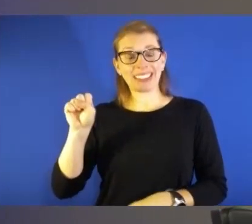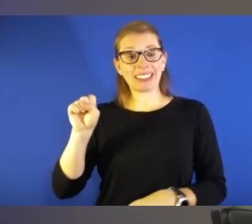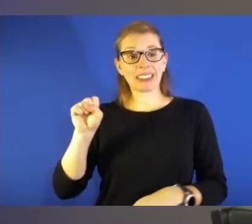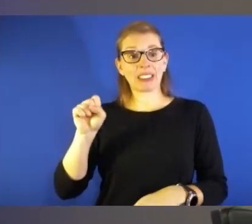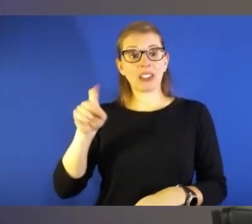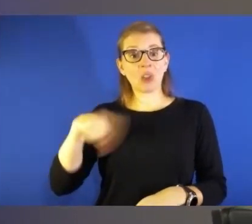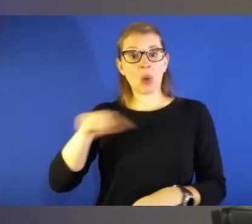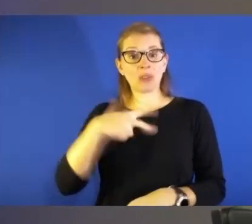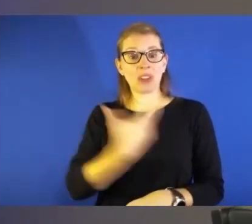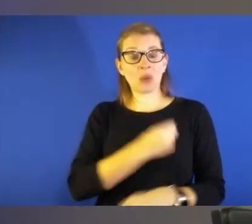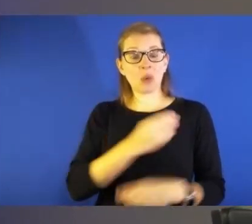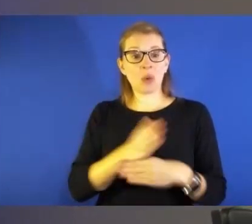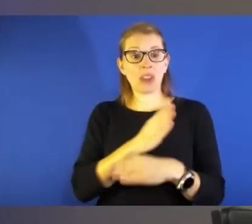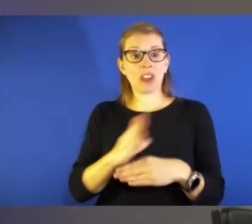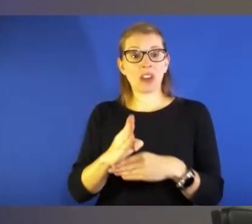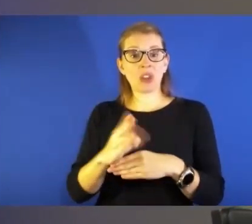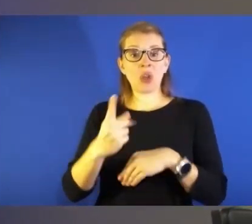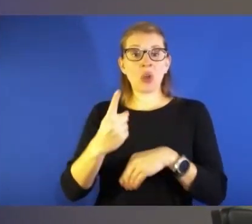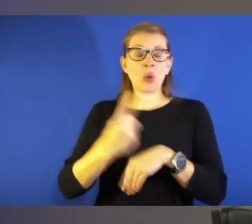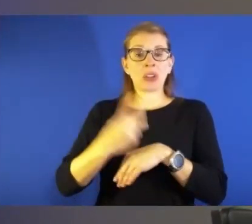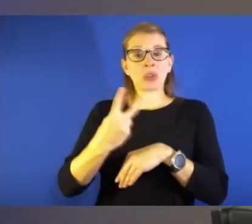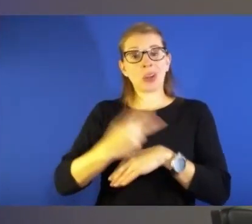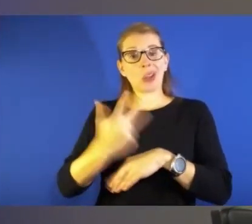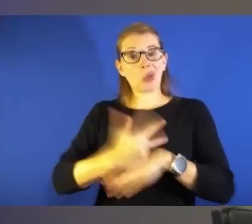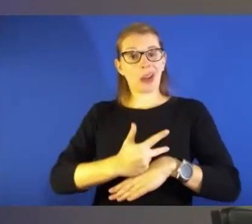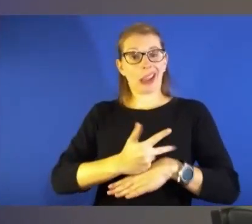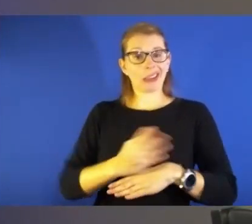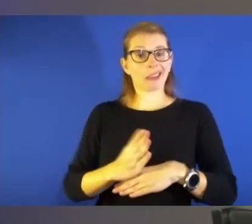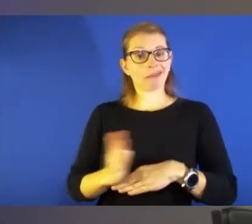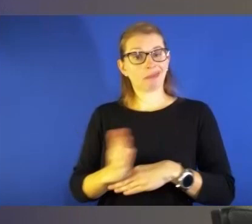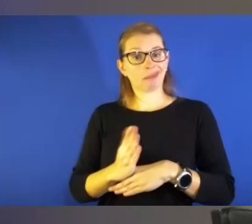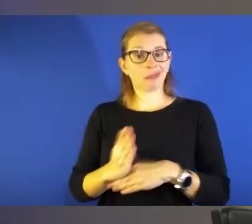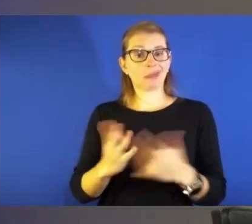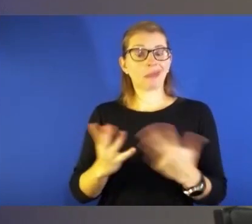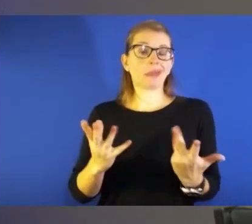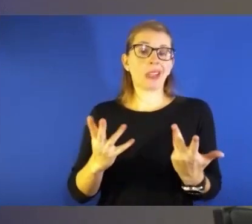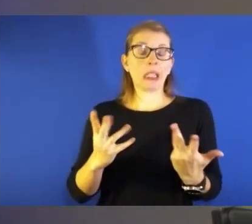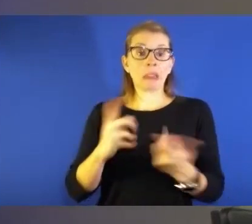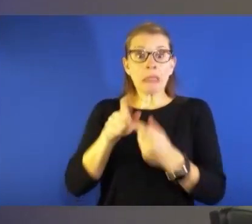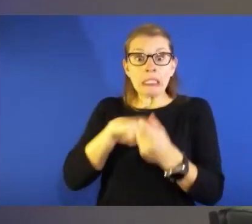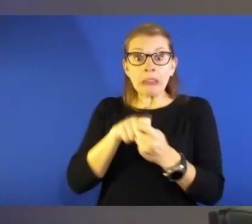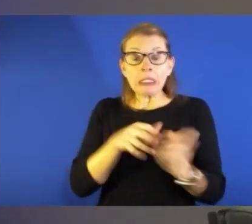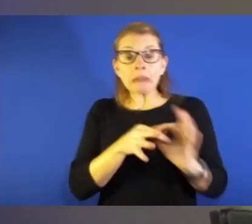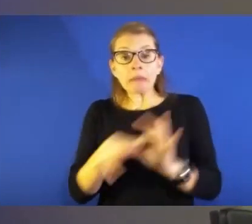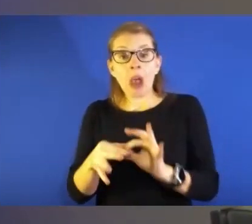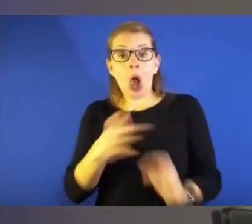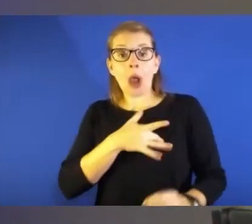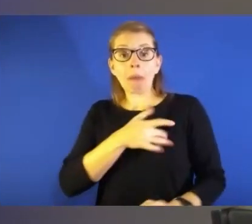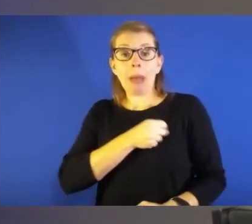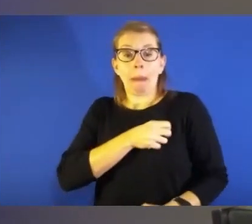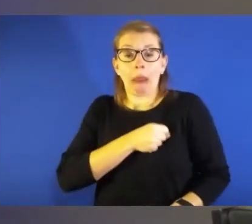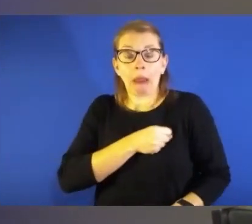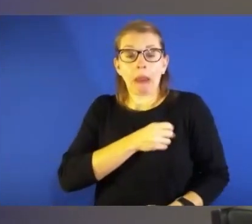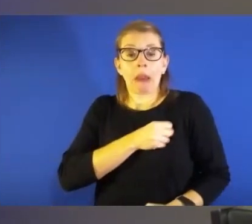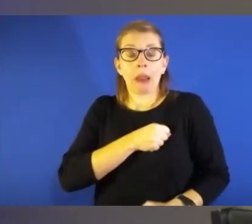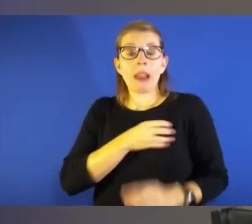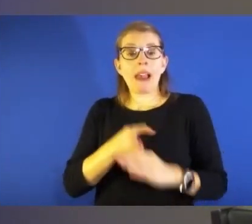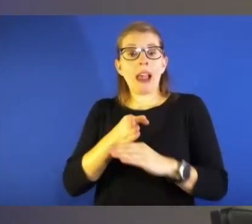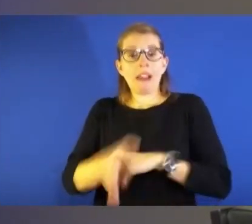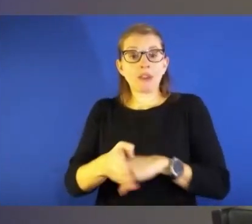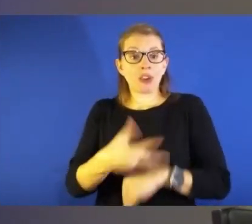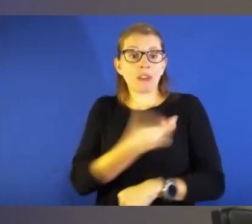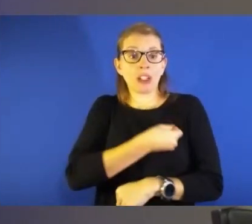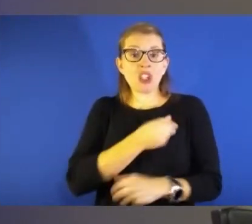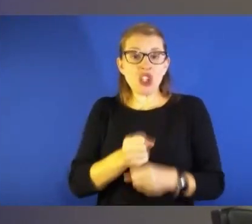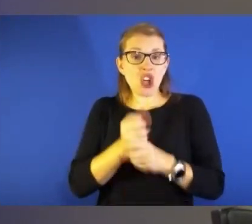the first 2 or 3 days. I haven't seen anything specifically that links heart palpitations after the vaccine as